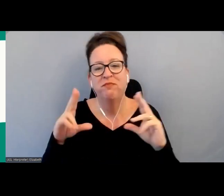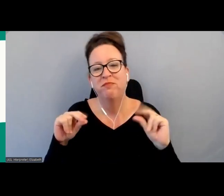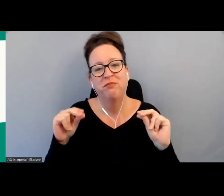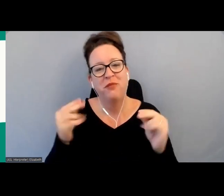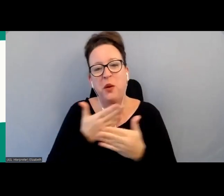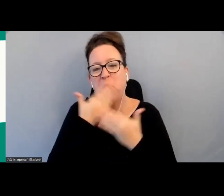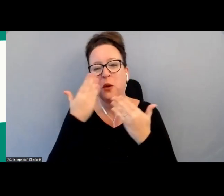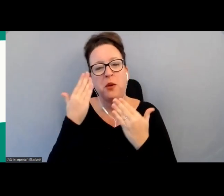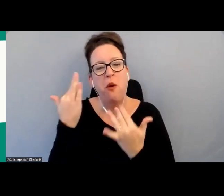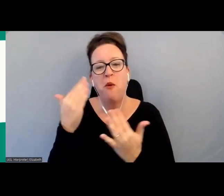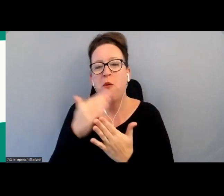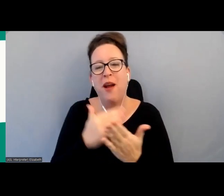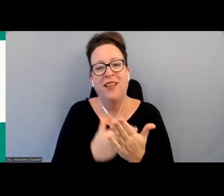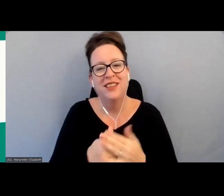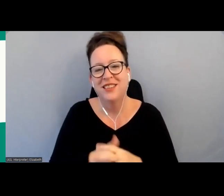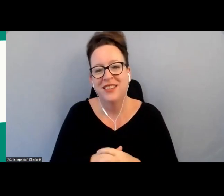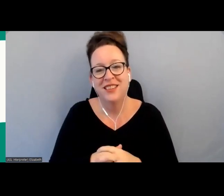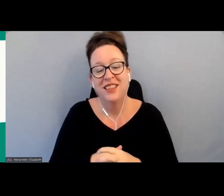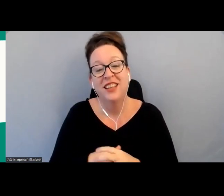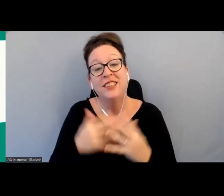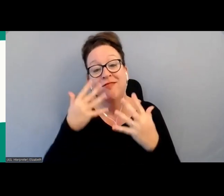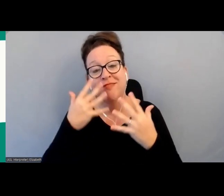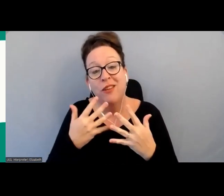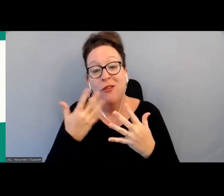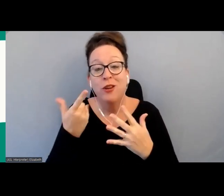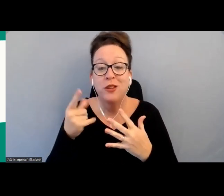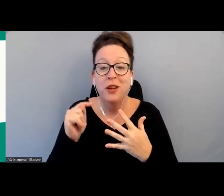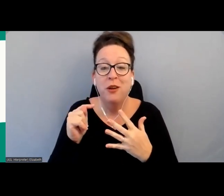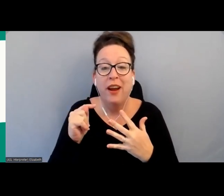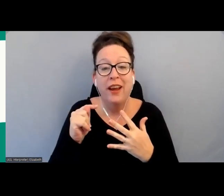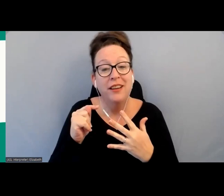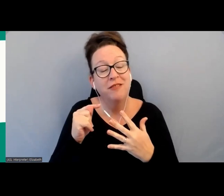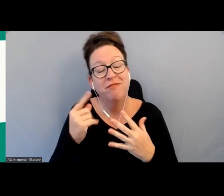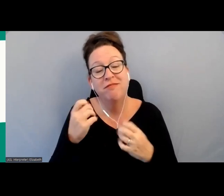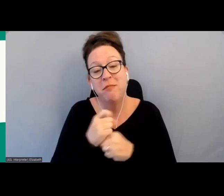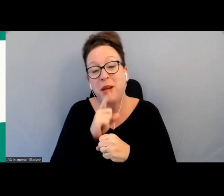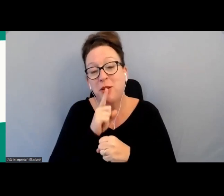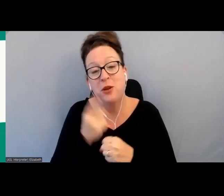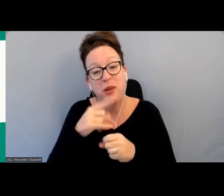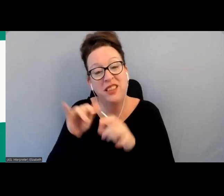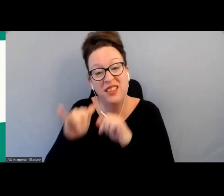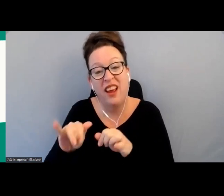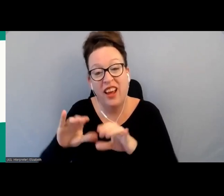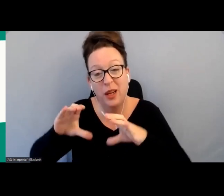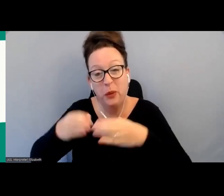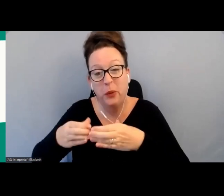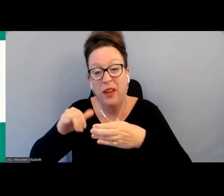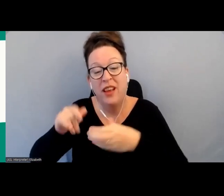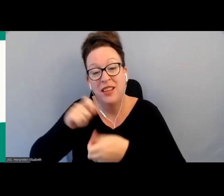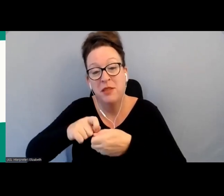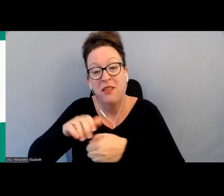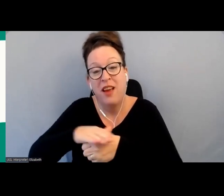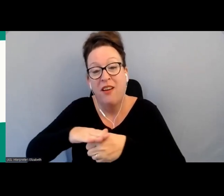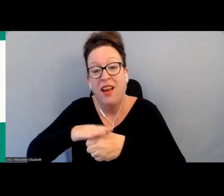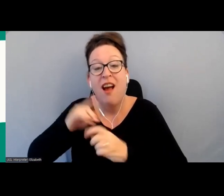Unfortunately, the grant will not allow us to go outside of our catchment area until 2026.